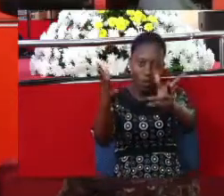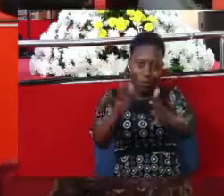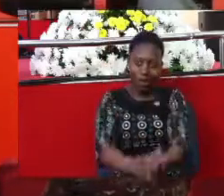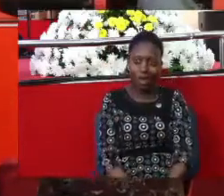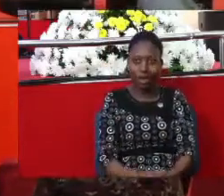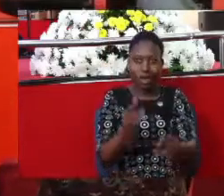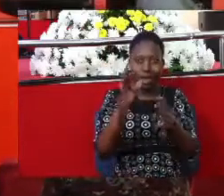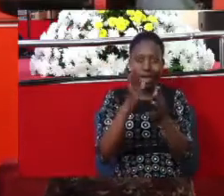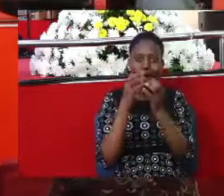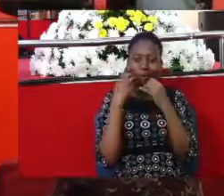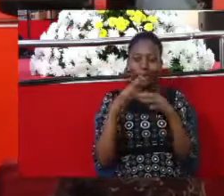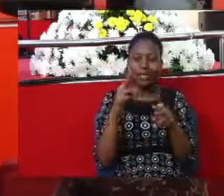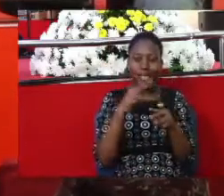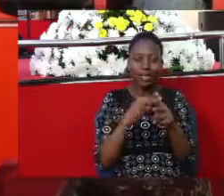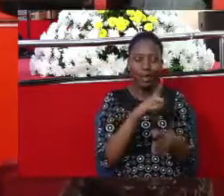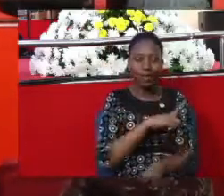name of the Lord.